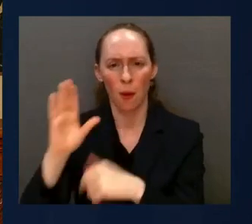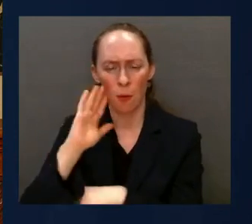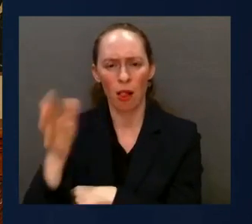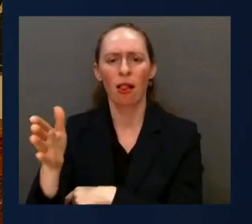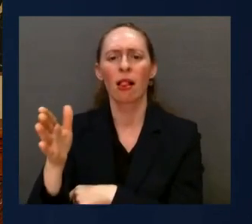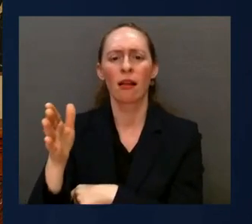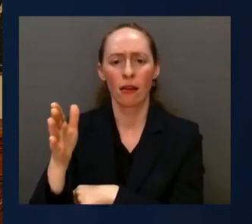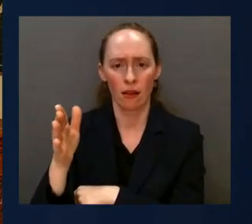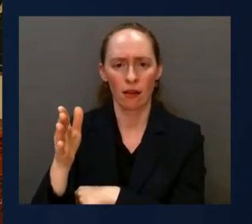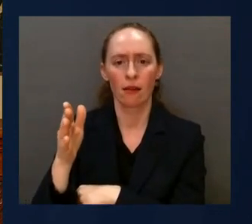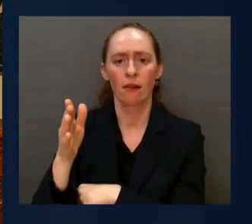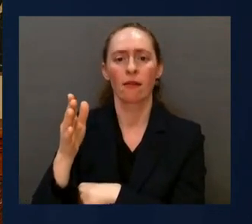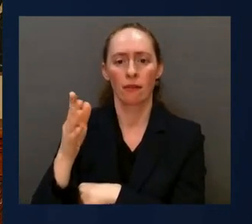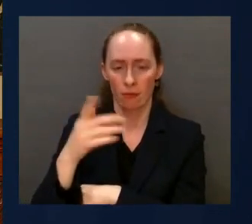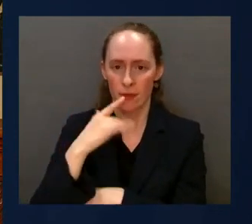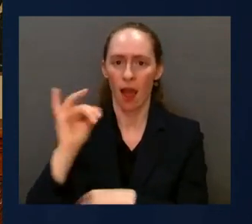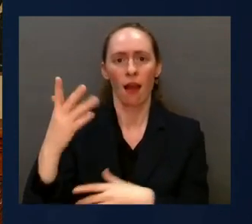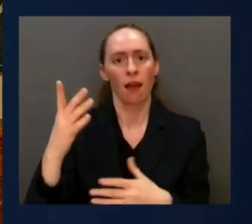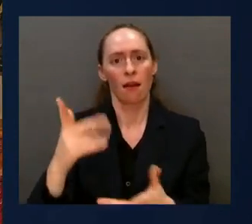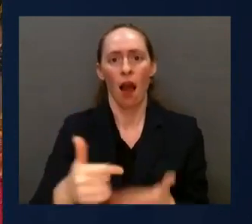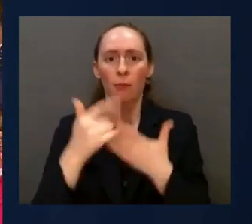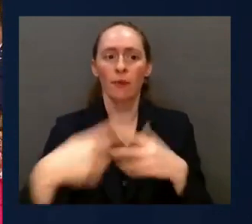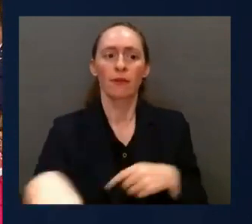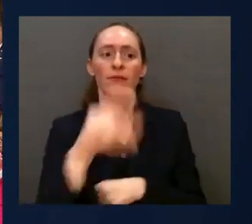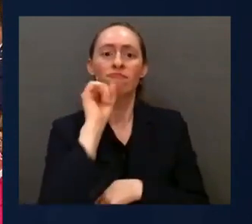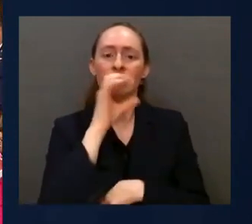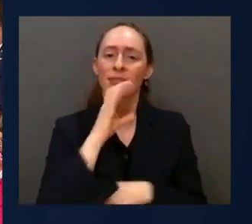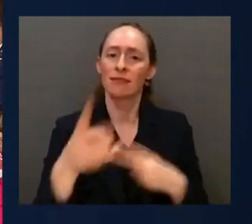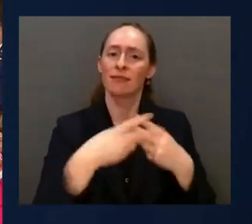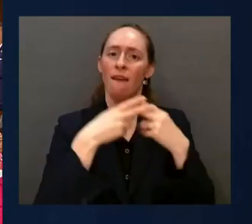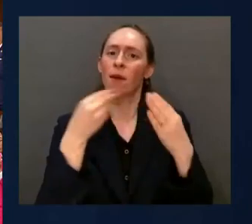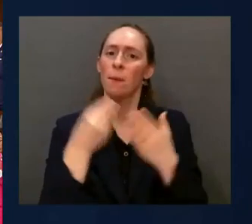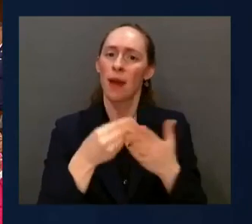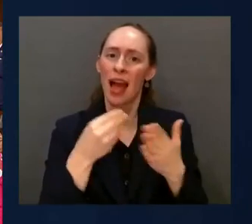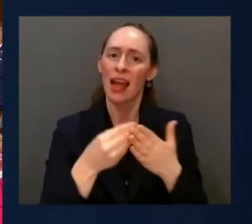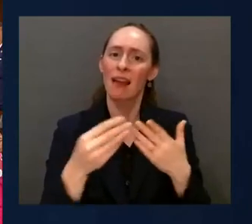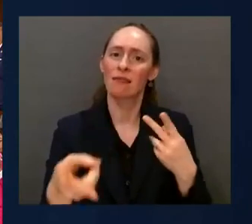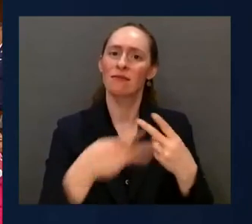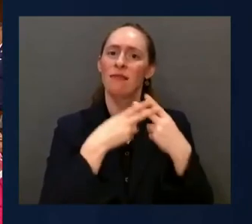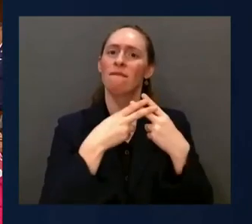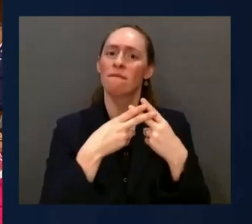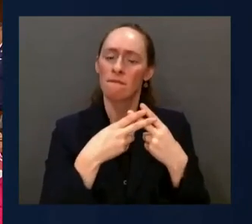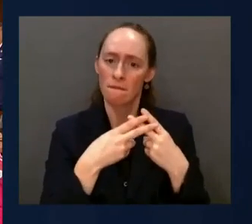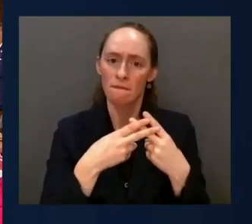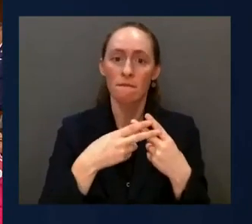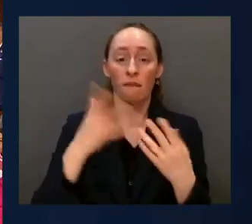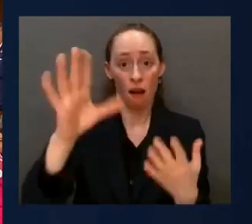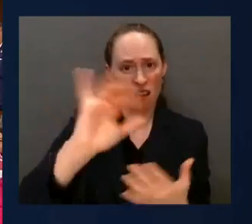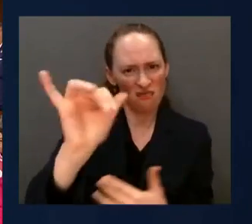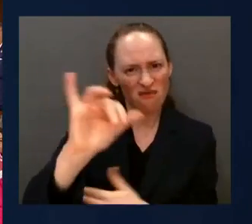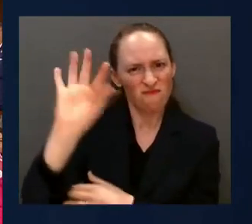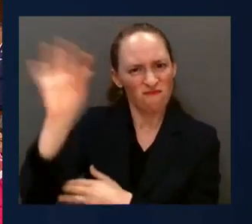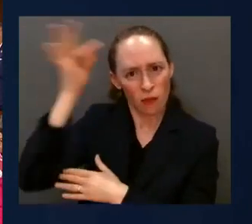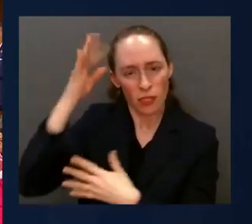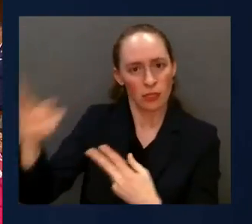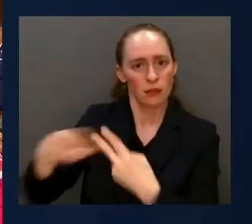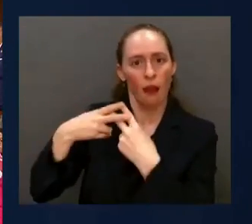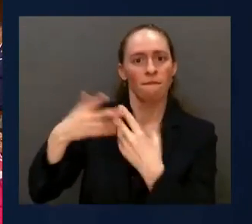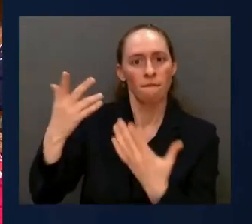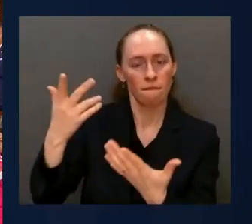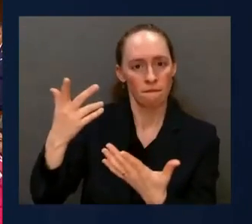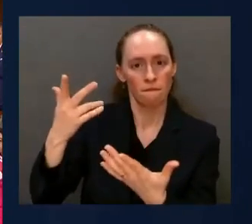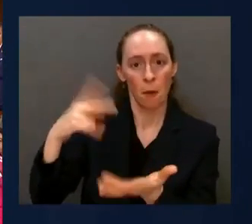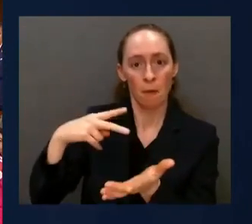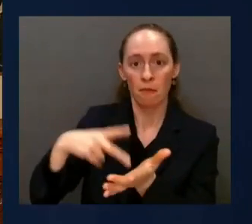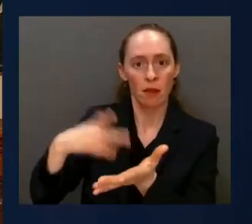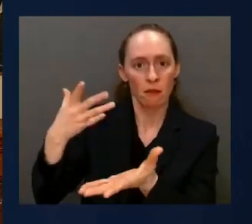of dollars, by hundreds of billions of dollars. Because these prescription drugs